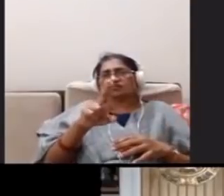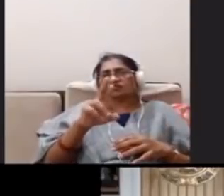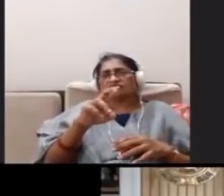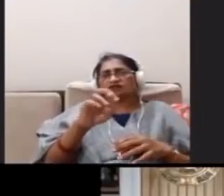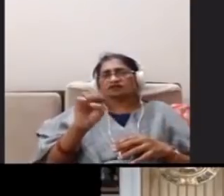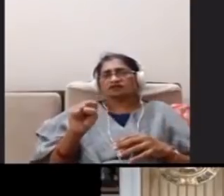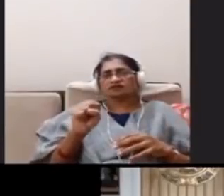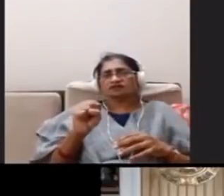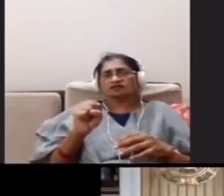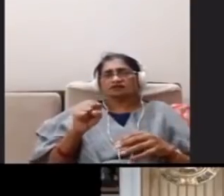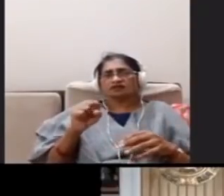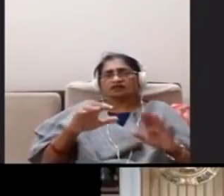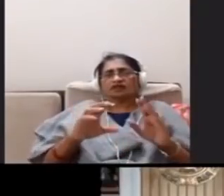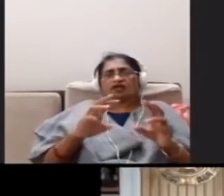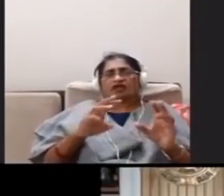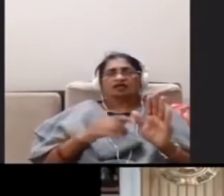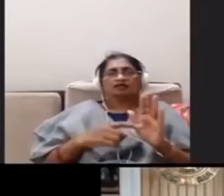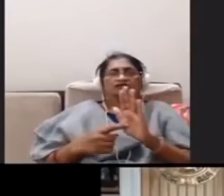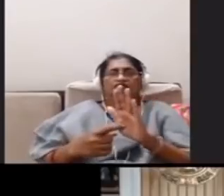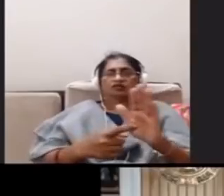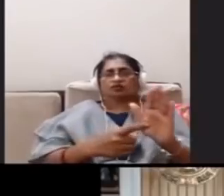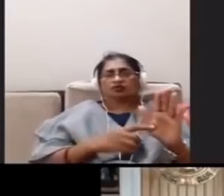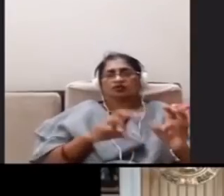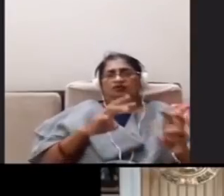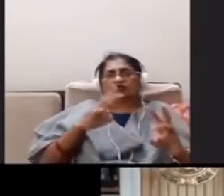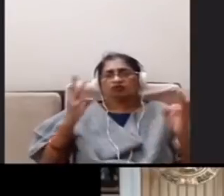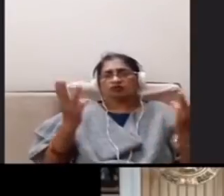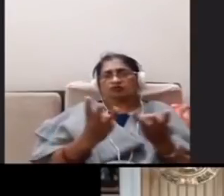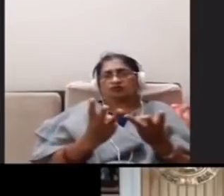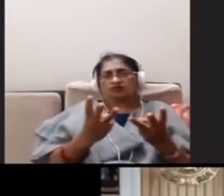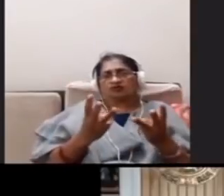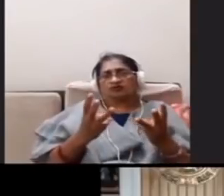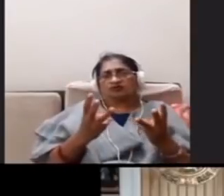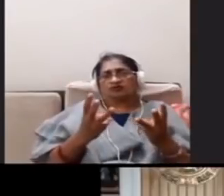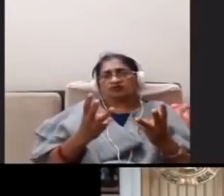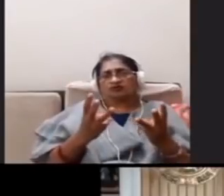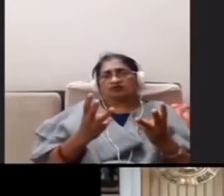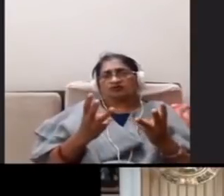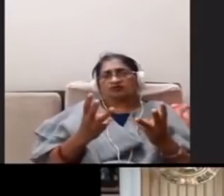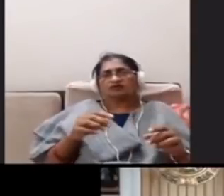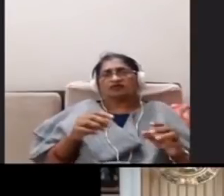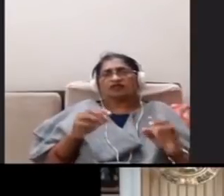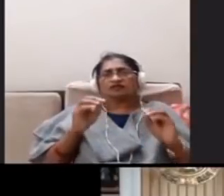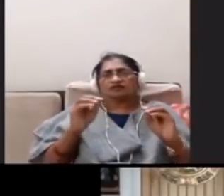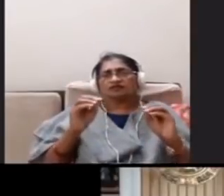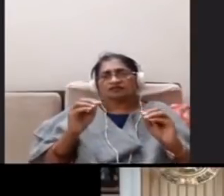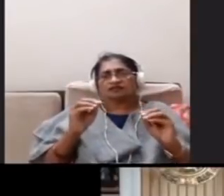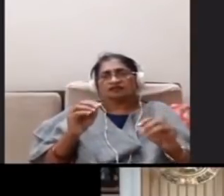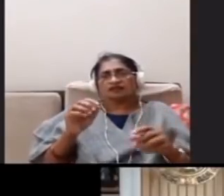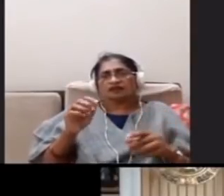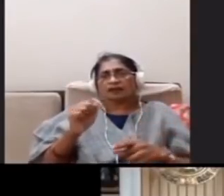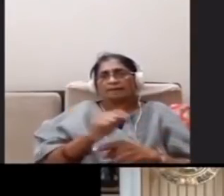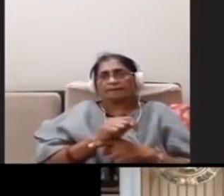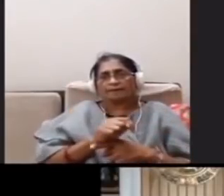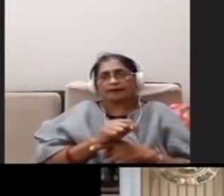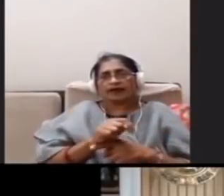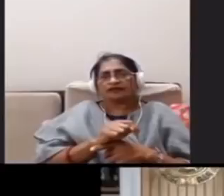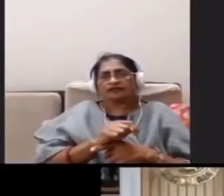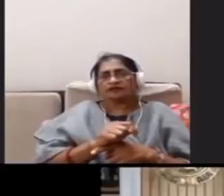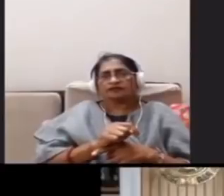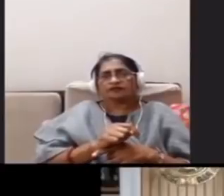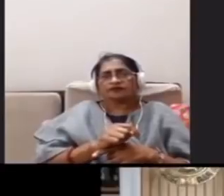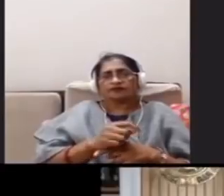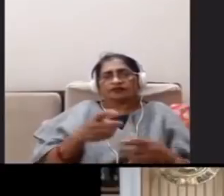accompanied by world-class music. Extremely passionate about teaching and as a professor of practice, and as the artistic director